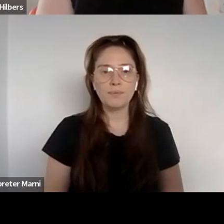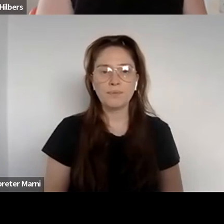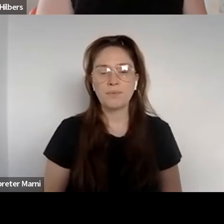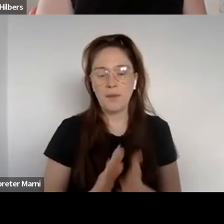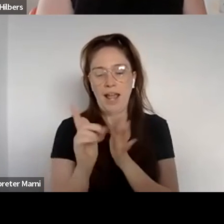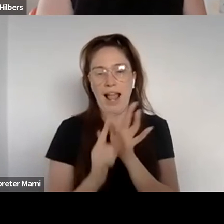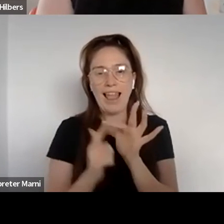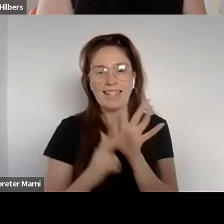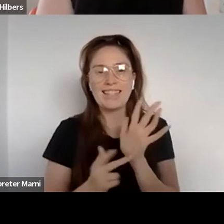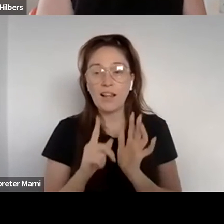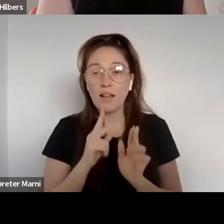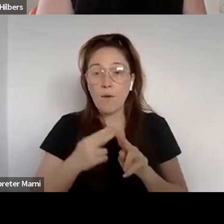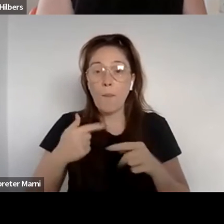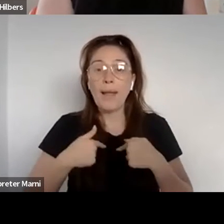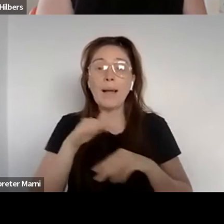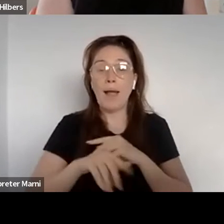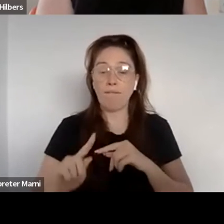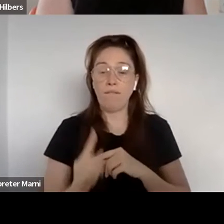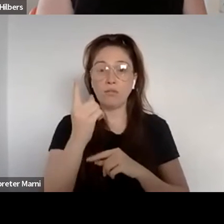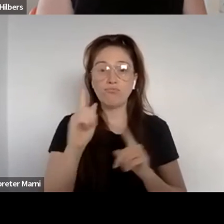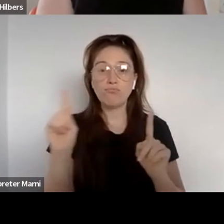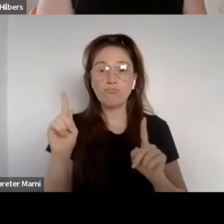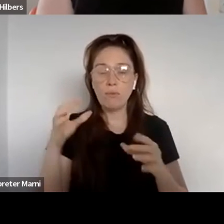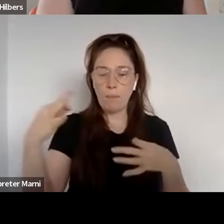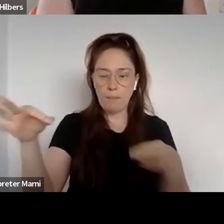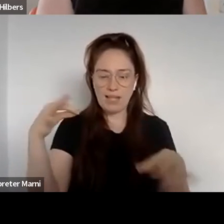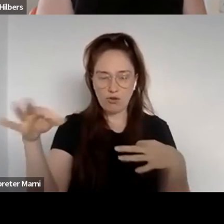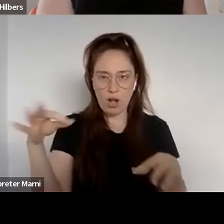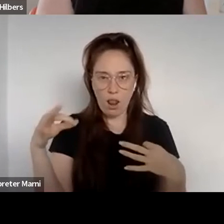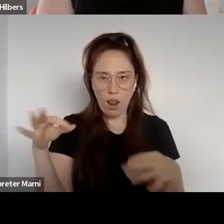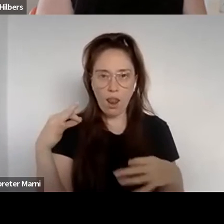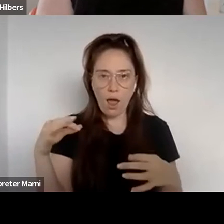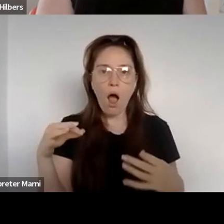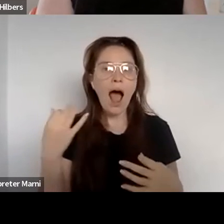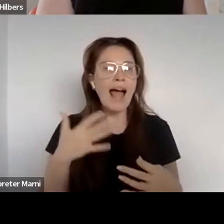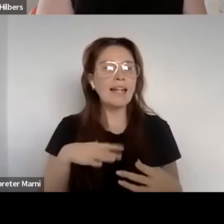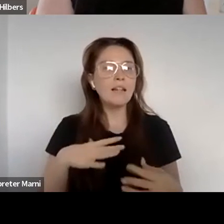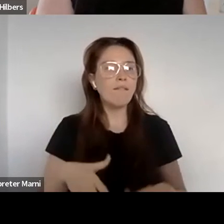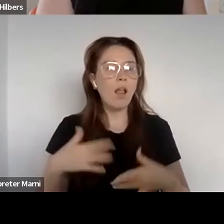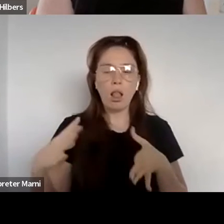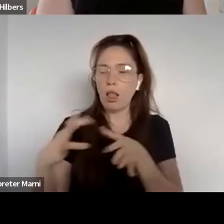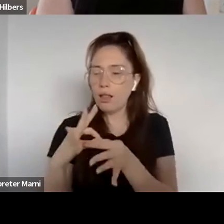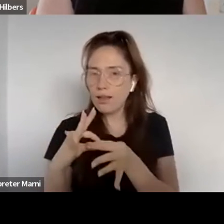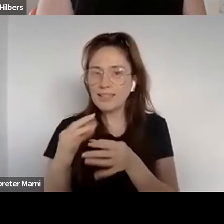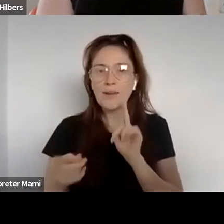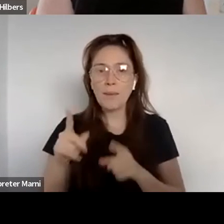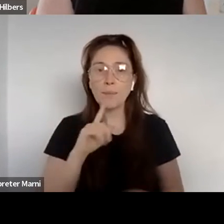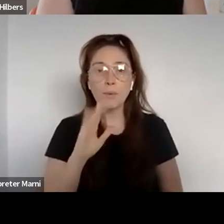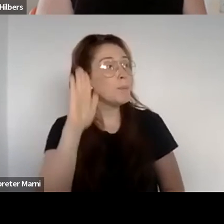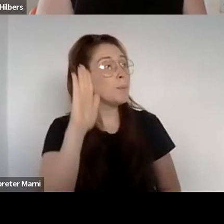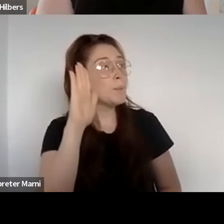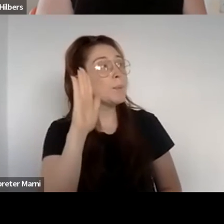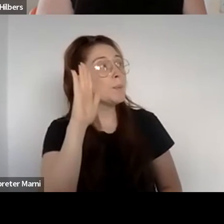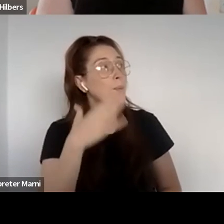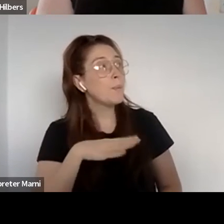I guess I start with the materials, and the materials have to speak to me. And sometimes they say, okay, pick me. And I don't